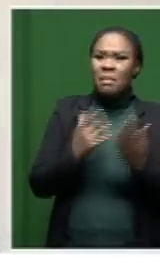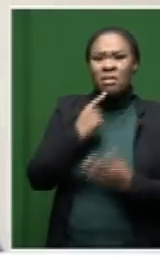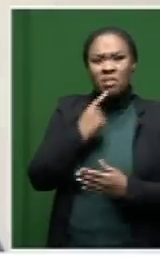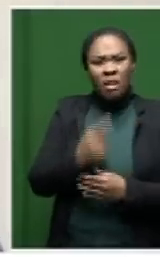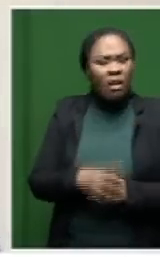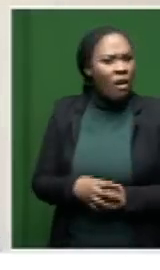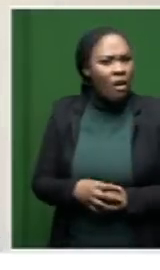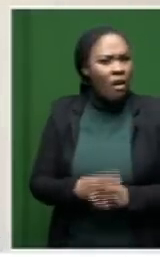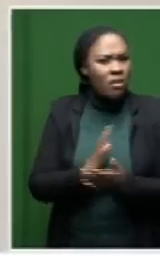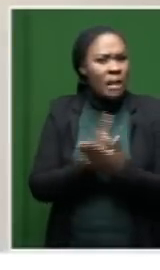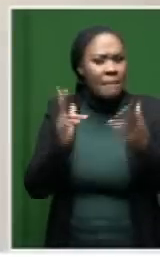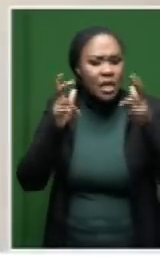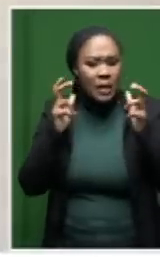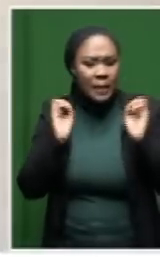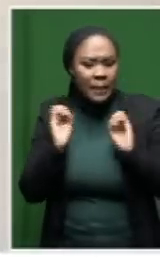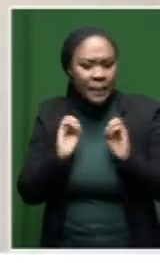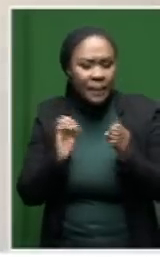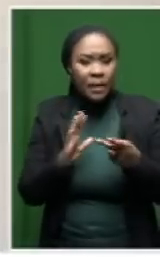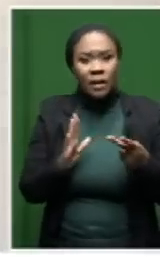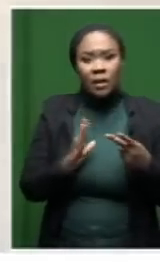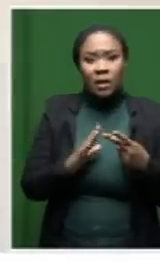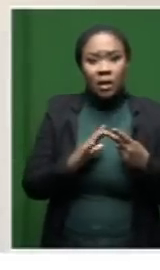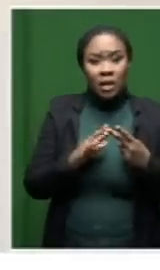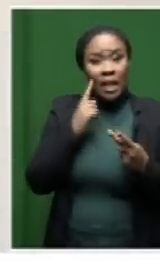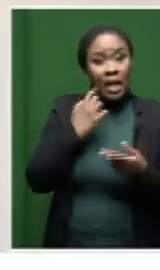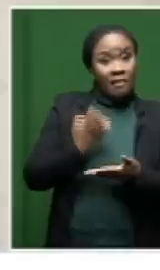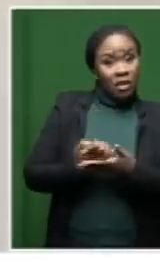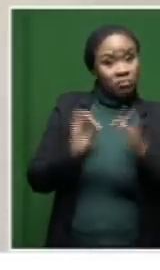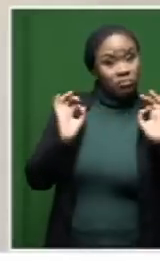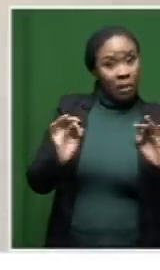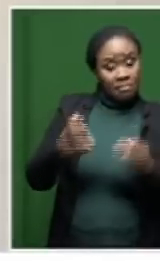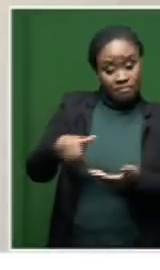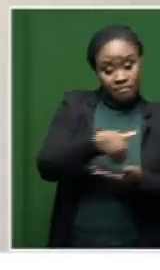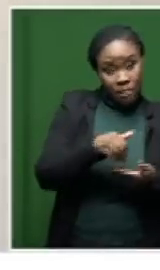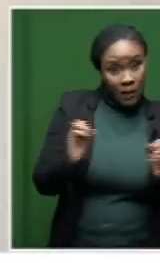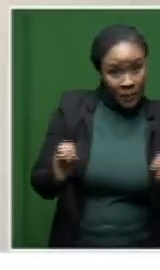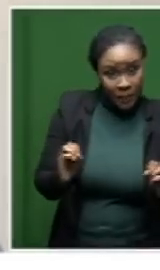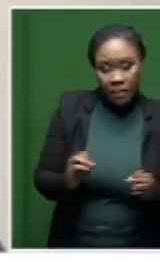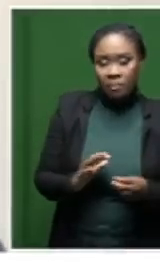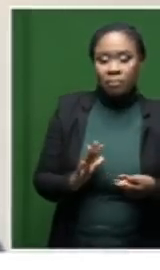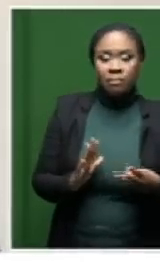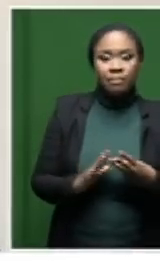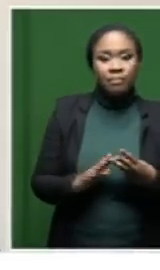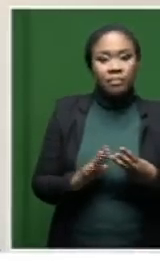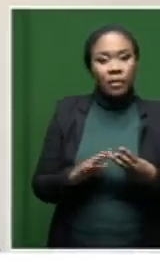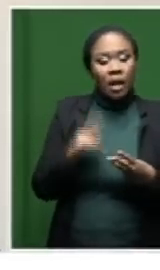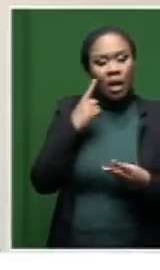not given a hearing. Some of the complaints is that the evidence wasn't properly weighed. Some of the complaints is that inadmissible evidence was taken into